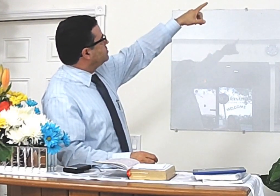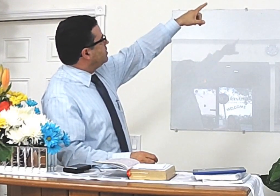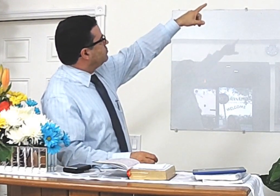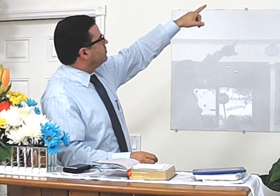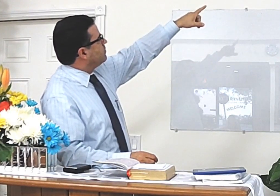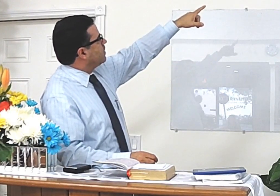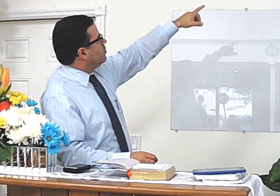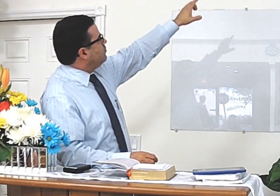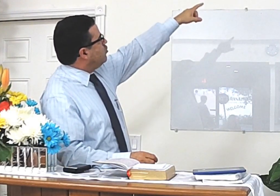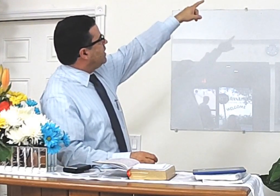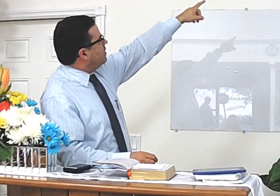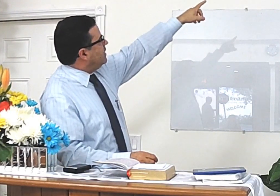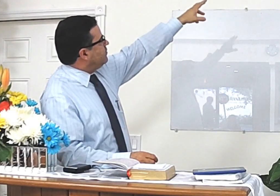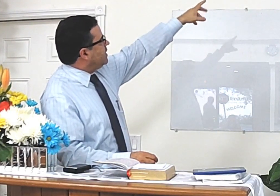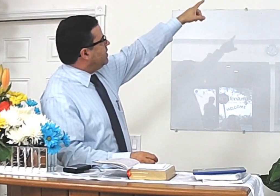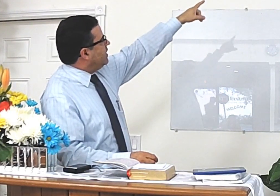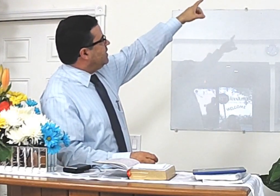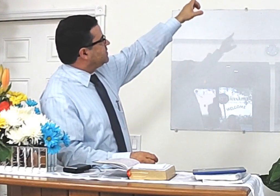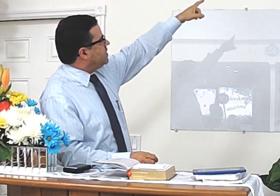letter A is the Holy Spirit.